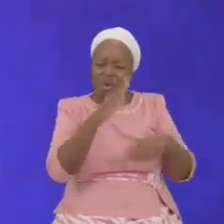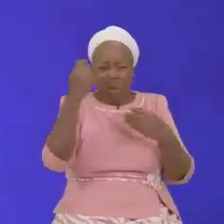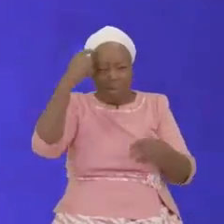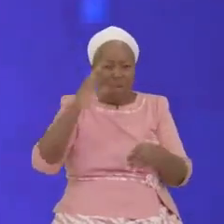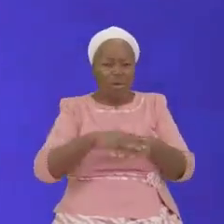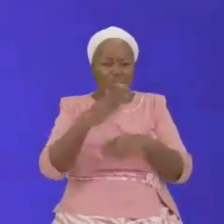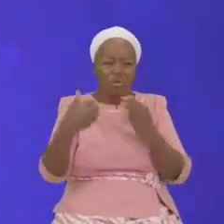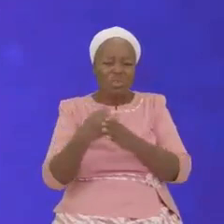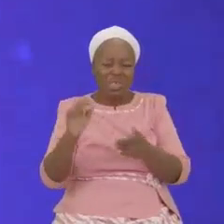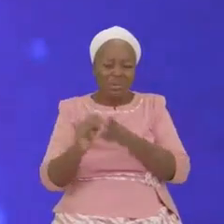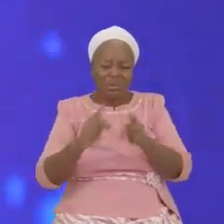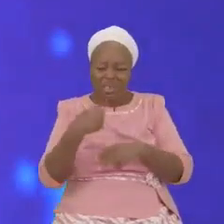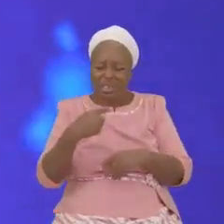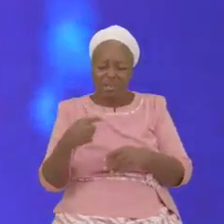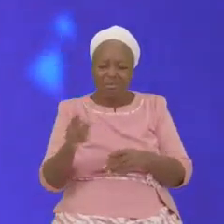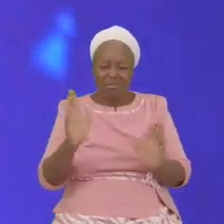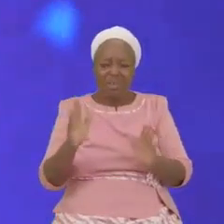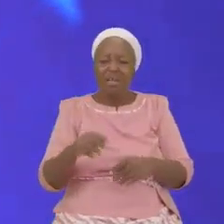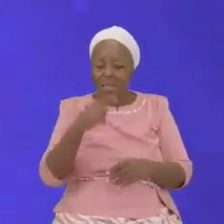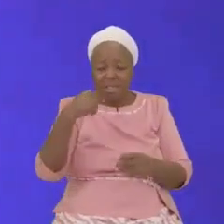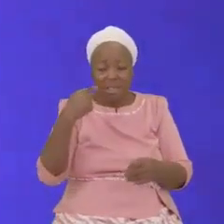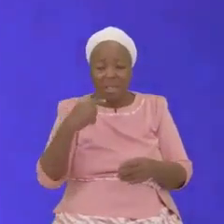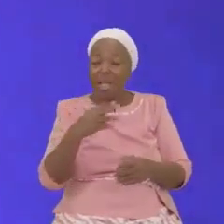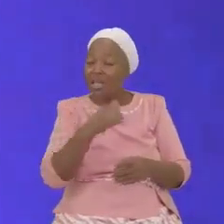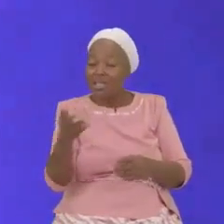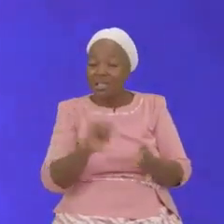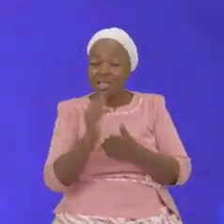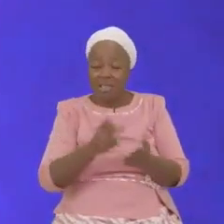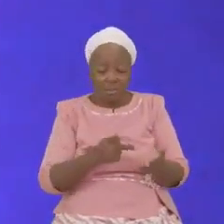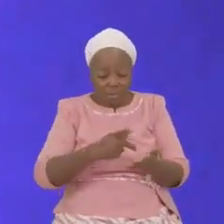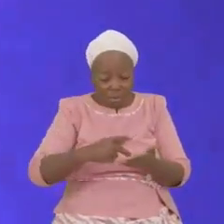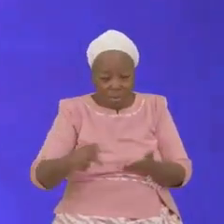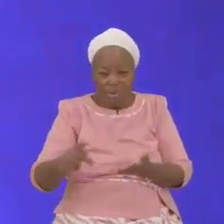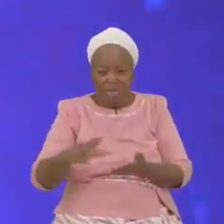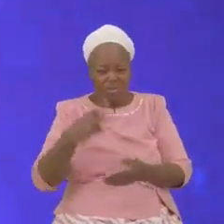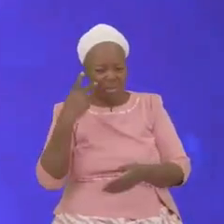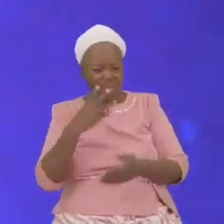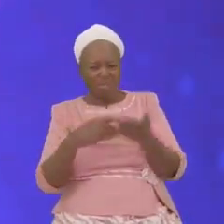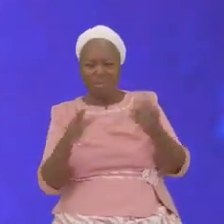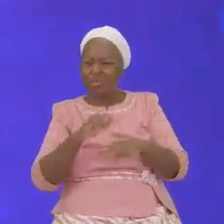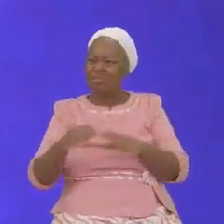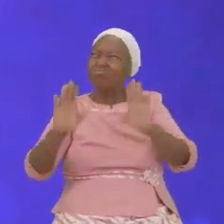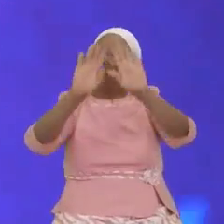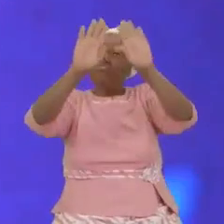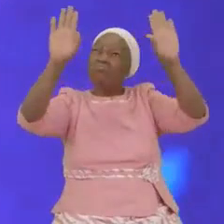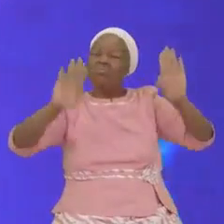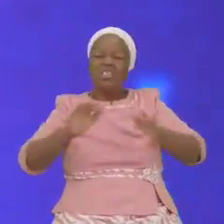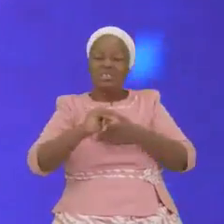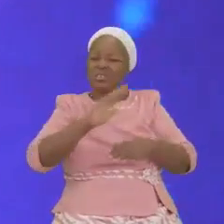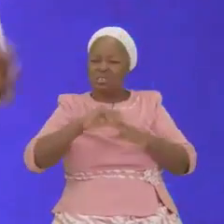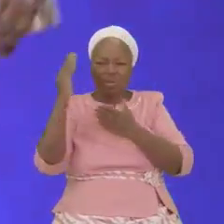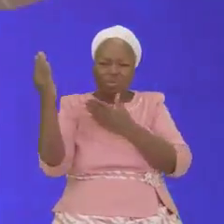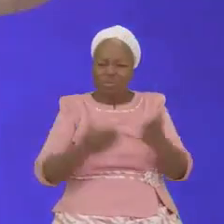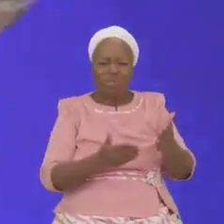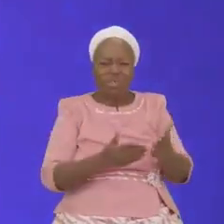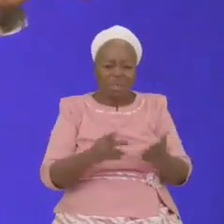say, whatsoever things are pure, whatsoever things are pure. You may see something on the billboard that doesn't bring pure thoughts into the